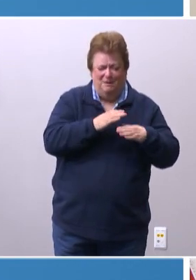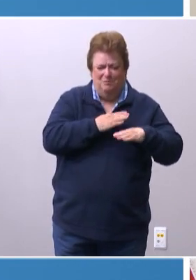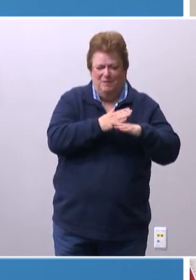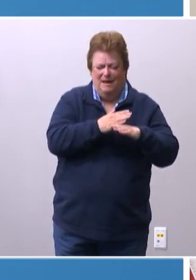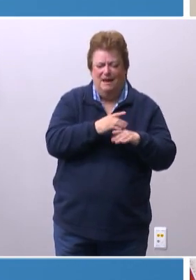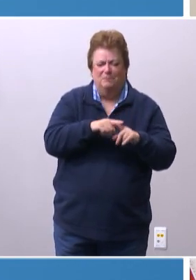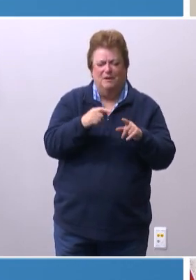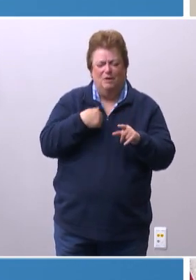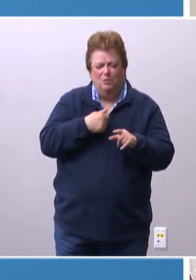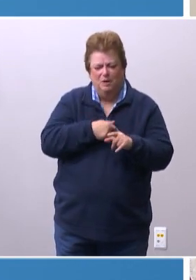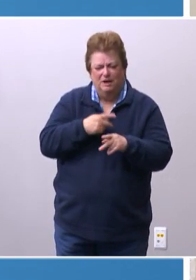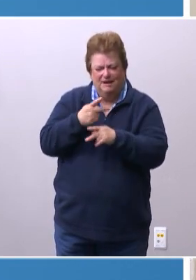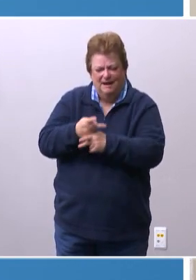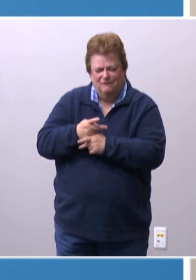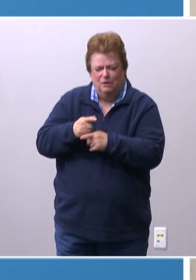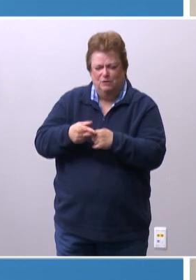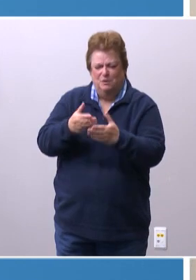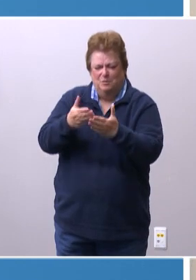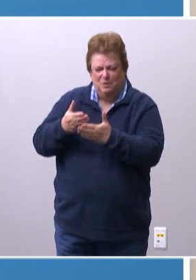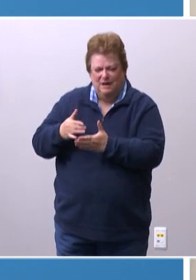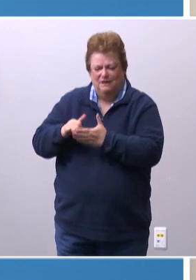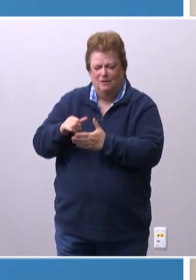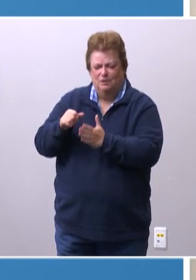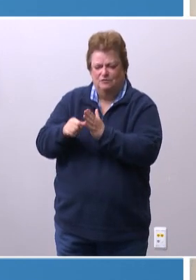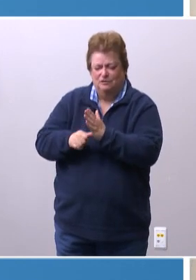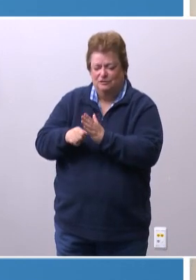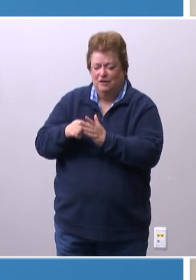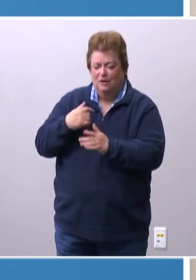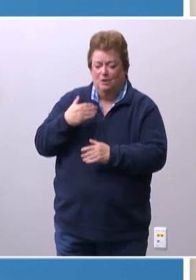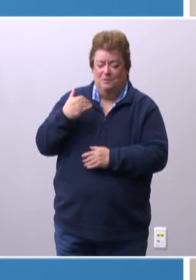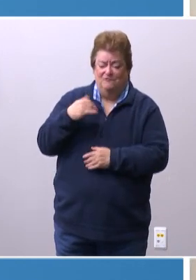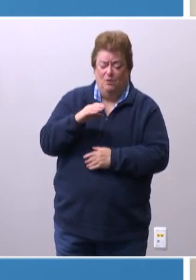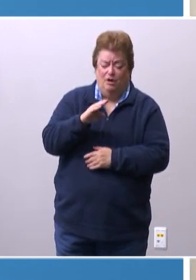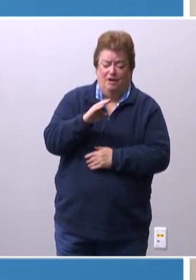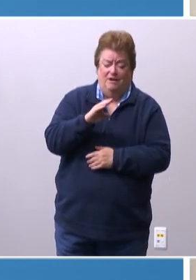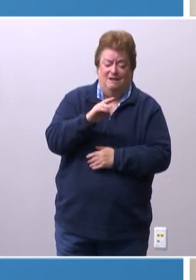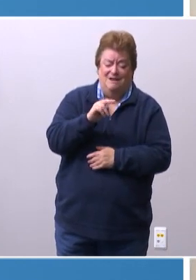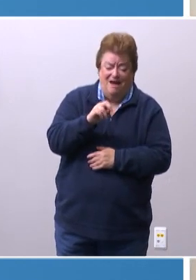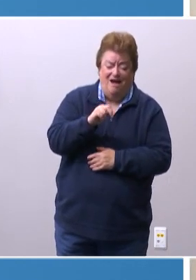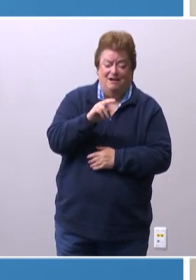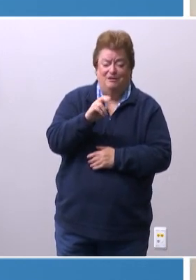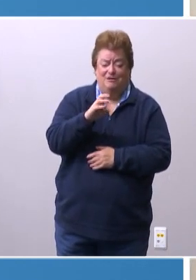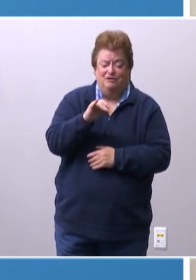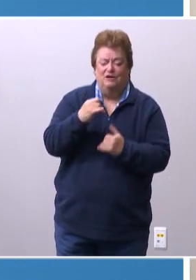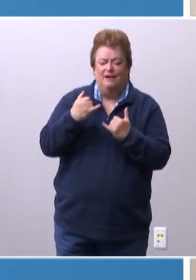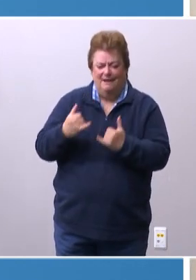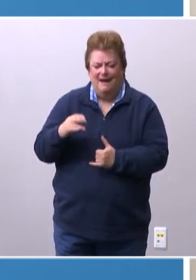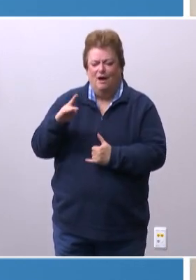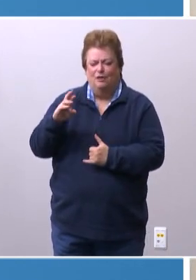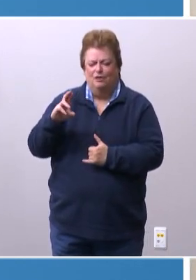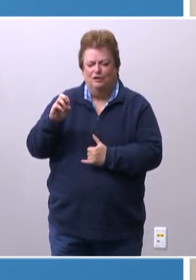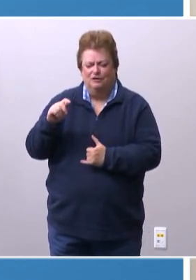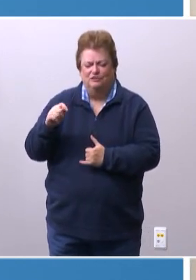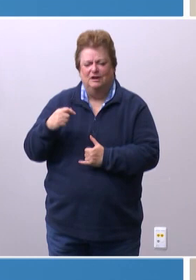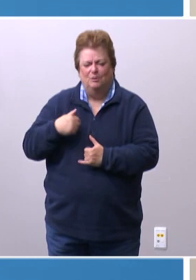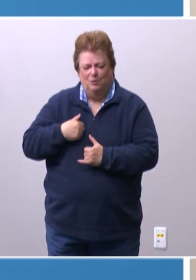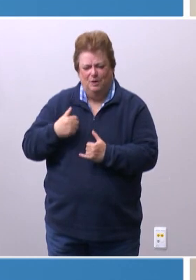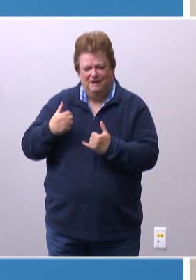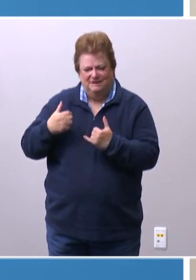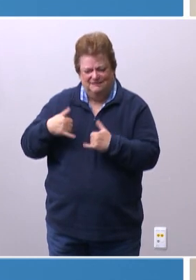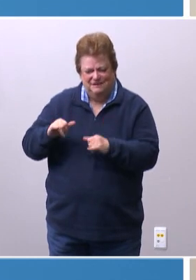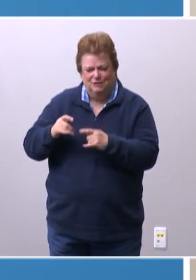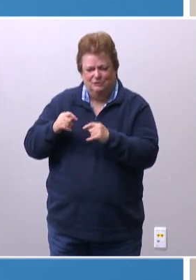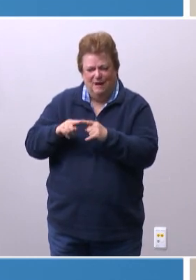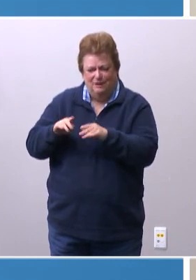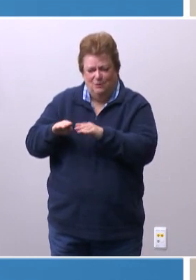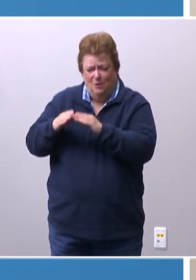to bring a few of those surgeries that have gone from non-urgent to essentially urgent and need to be done. We'll continue to try and open those up as